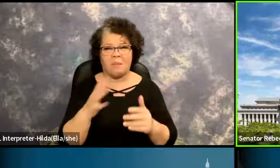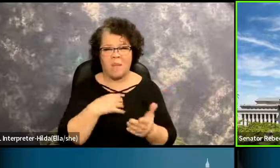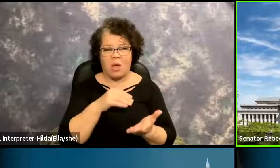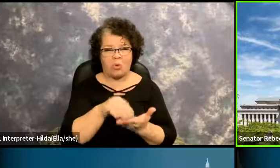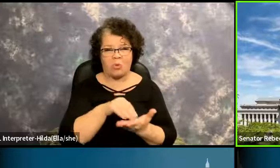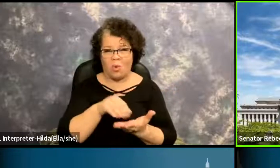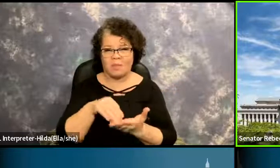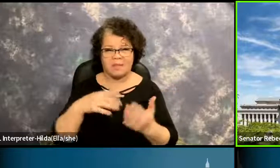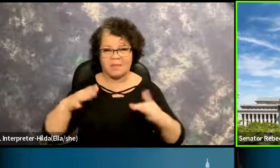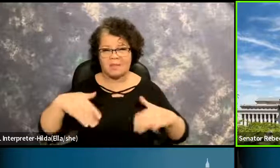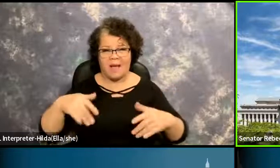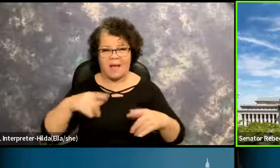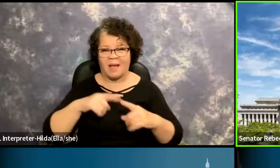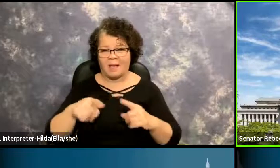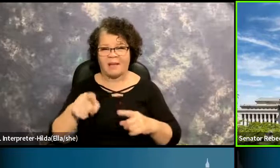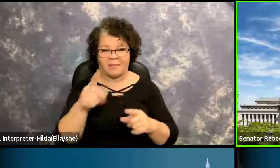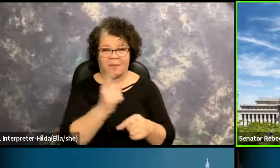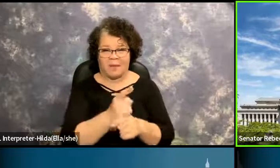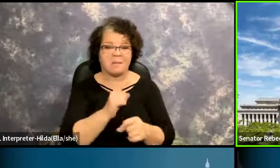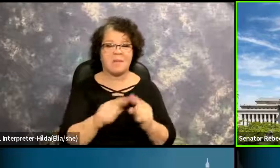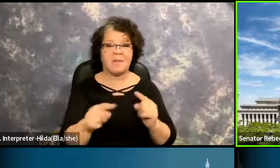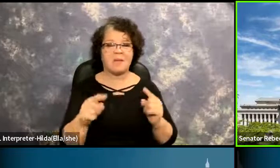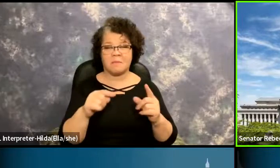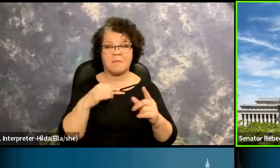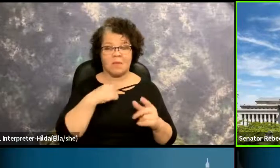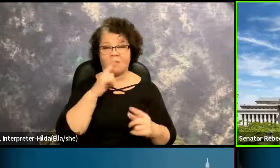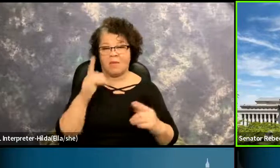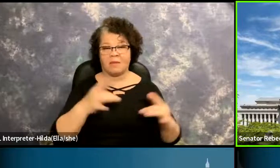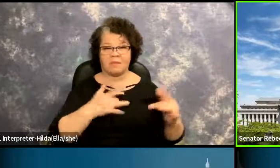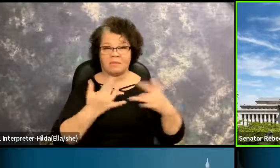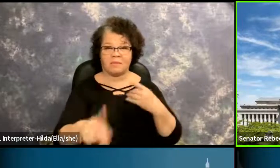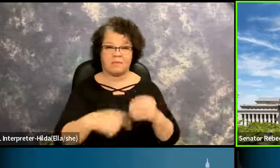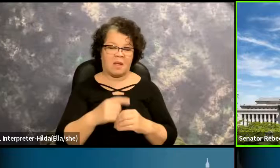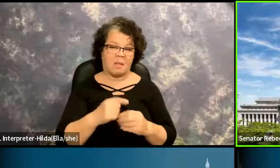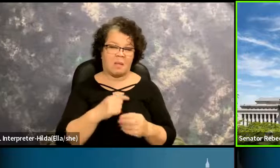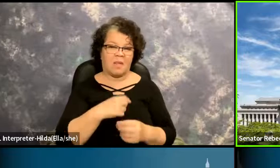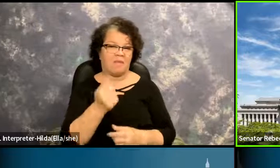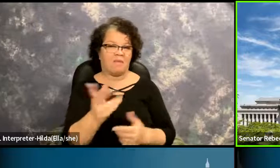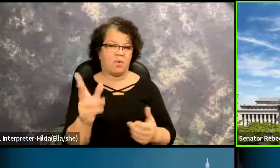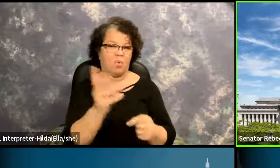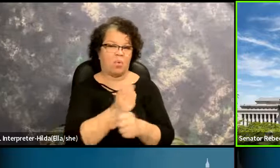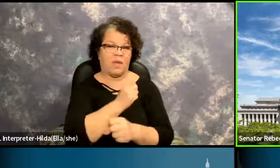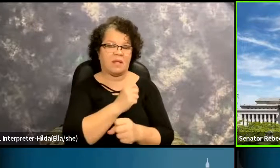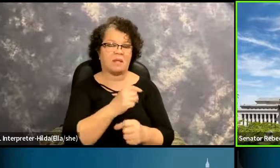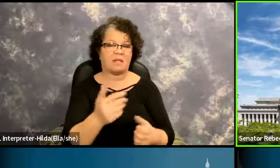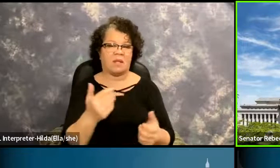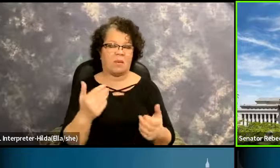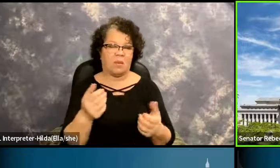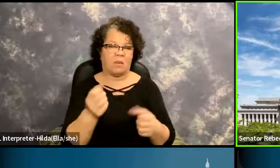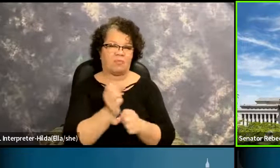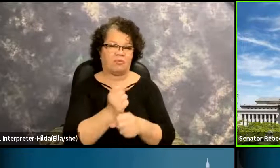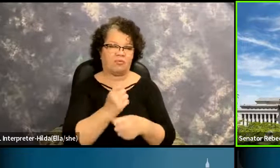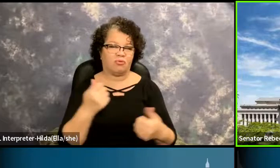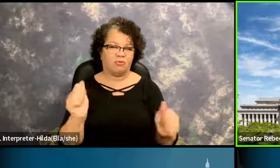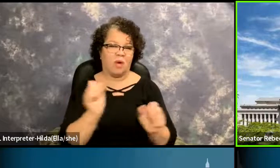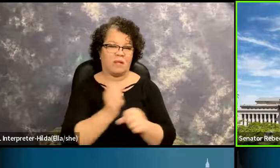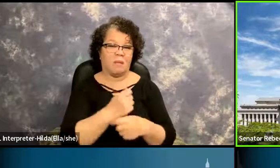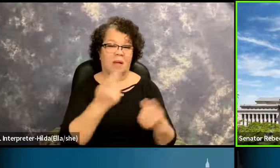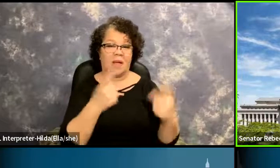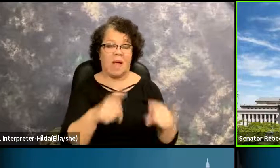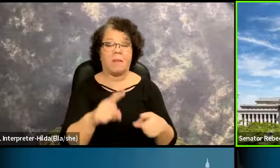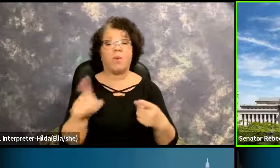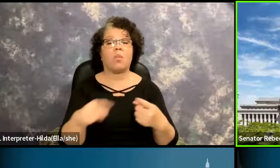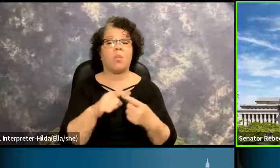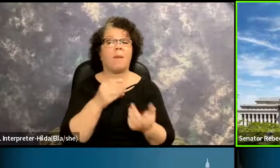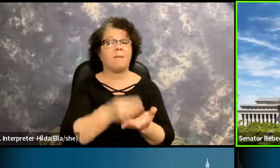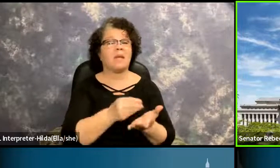but I'm really excited about the kinds of wins we're able to try to make happen, because we know when money gets into communities'